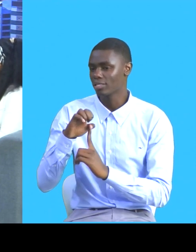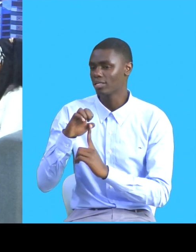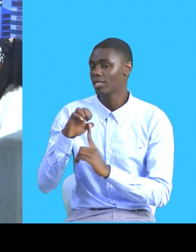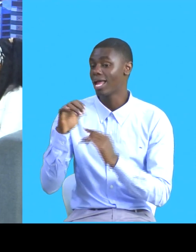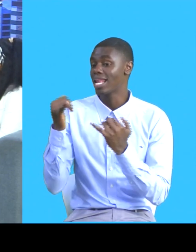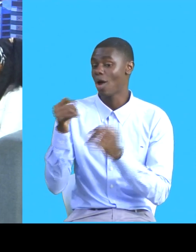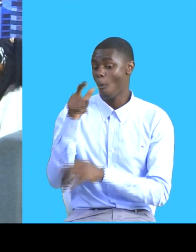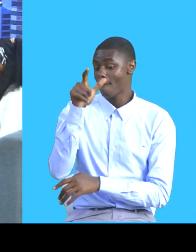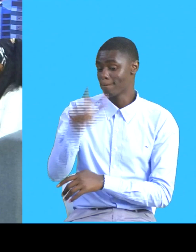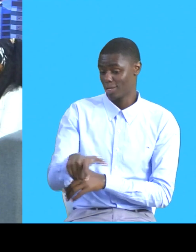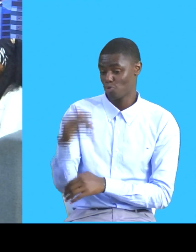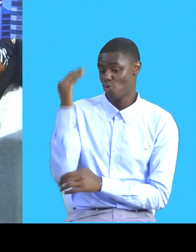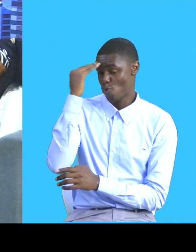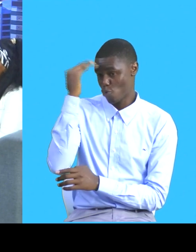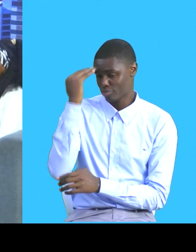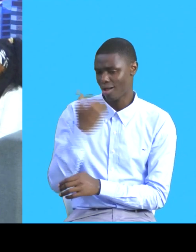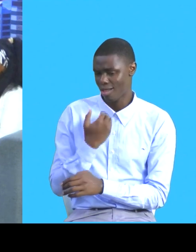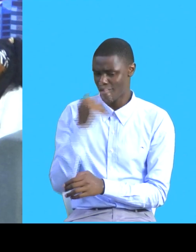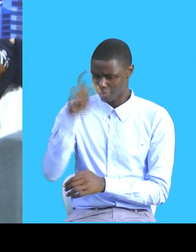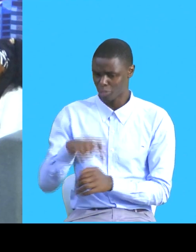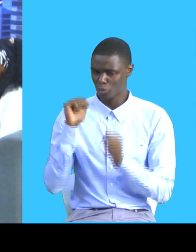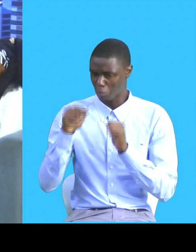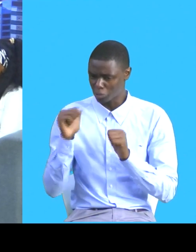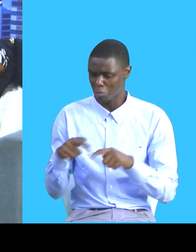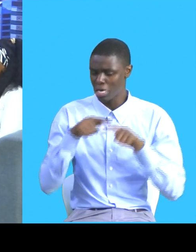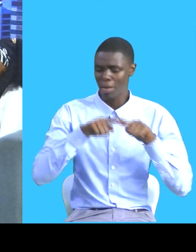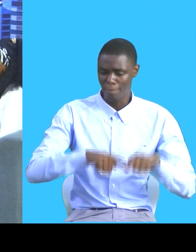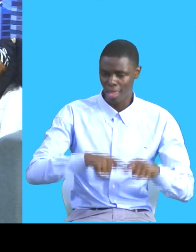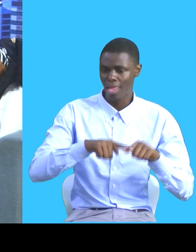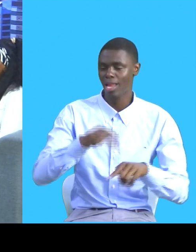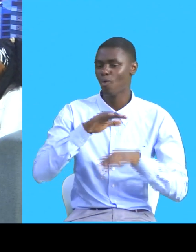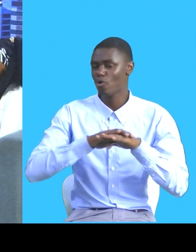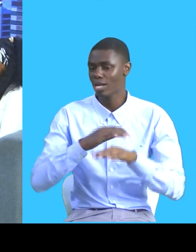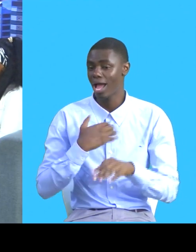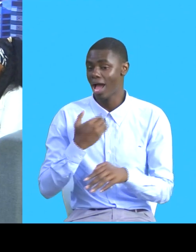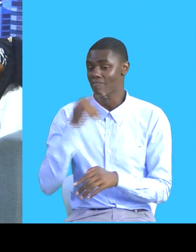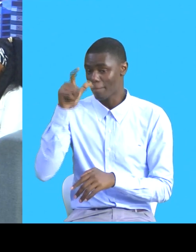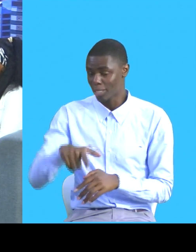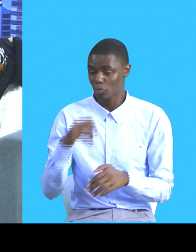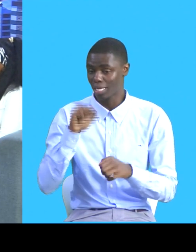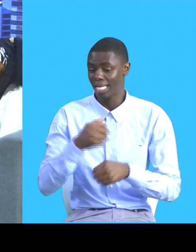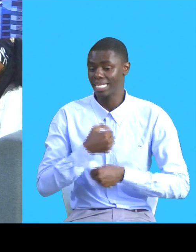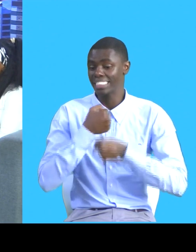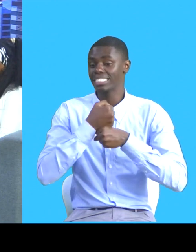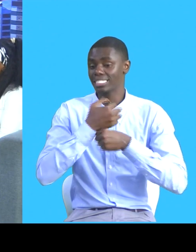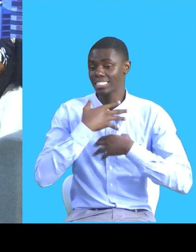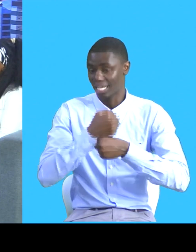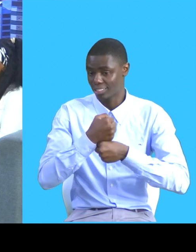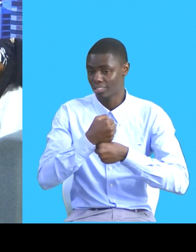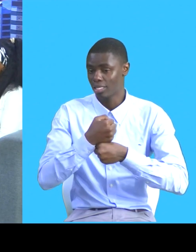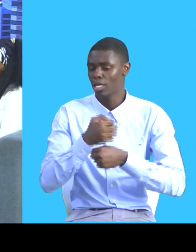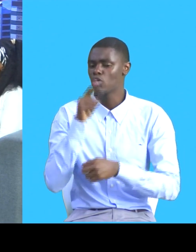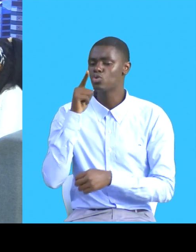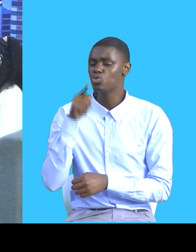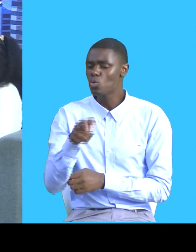that person knows that I have someone I can rely on to, I have someone I can trust my issues to, and by you